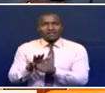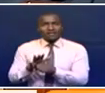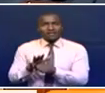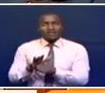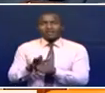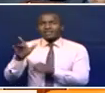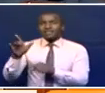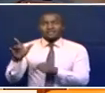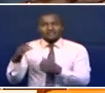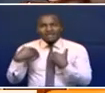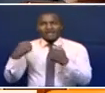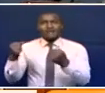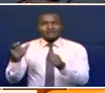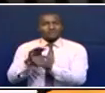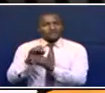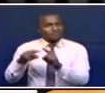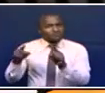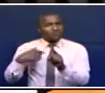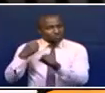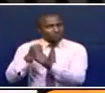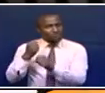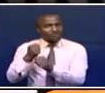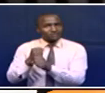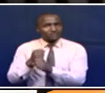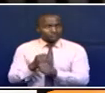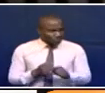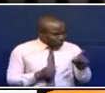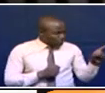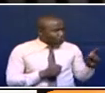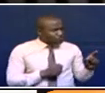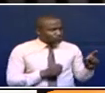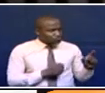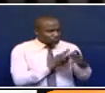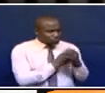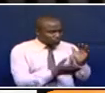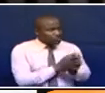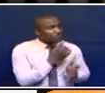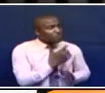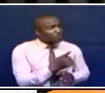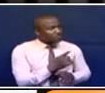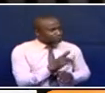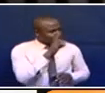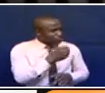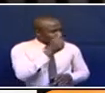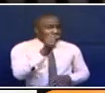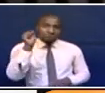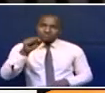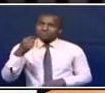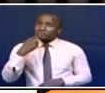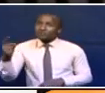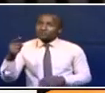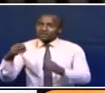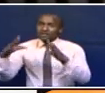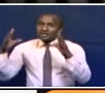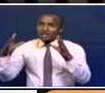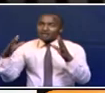of health, but he could sleep. Were you disappointed in Moi? Were you disappointed in Moi? Yeah, picking Uhuru over you? Yeah, and I told him as much. It's in